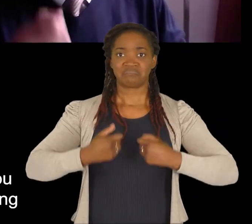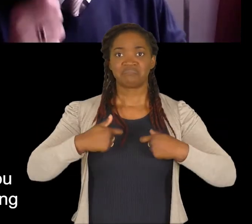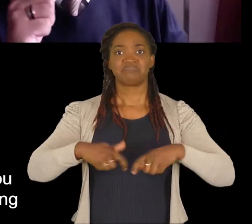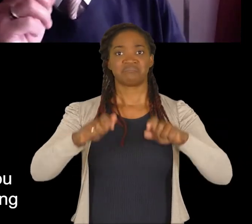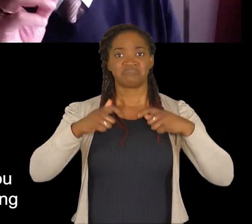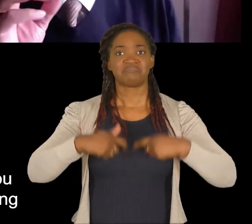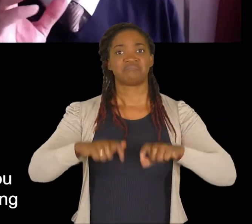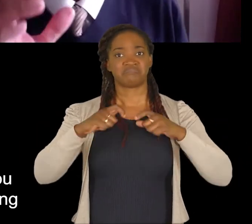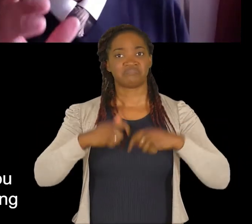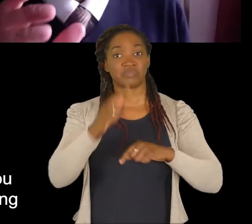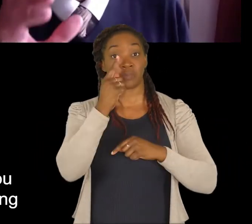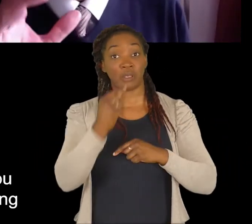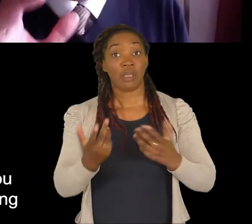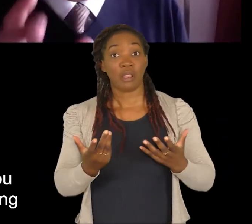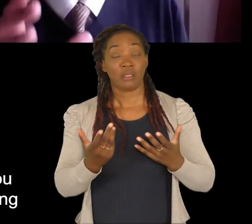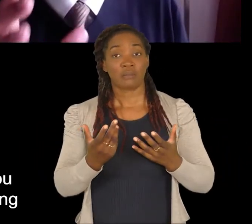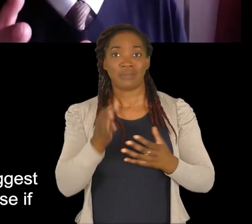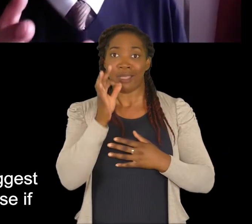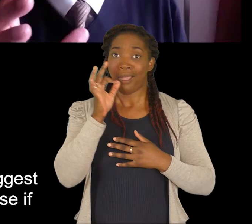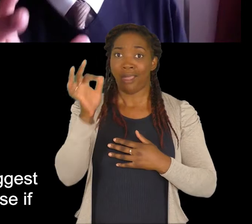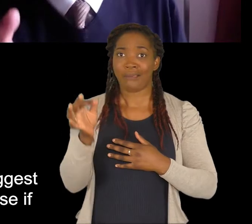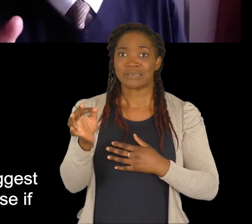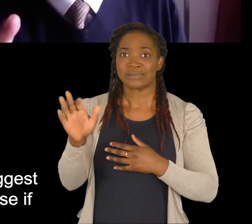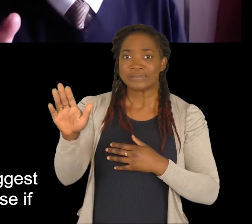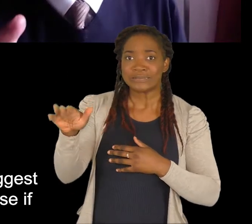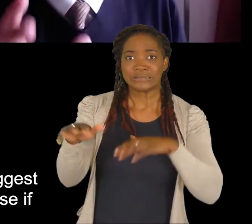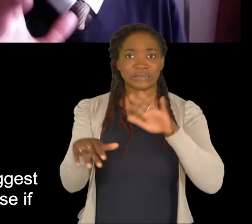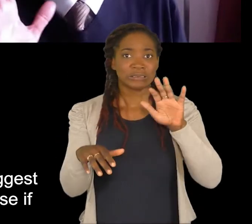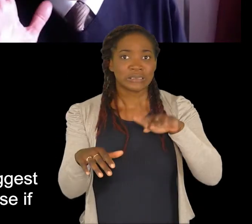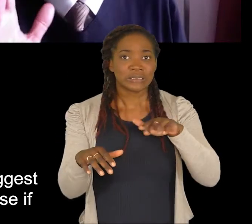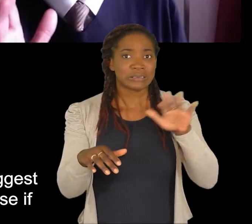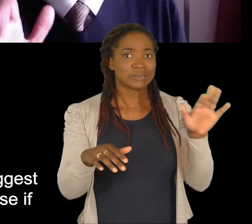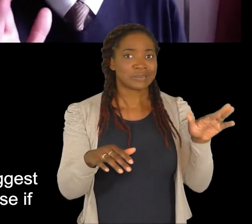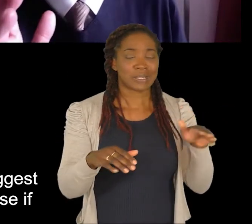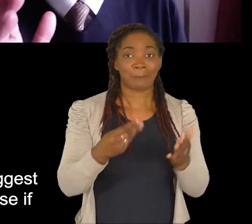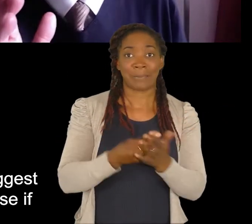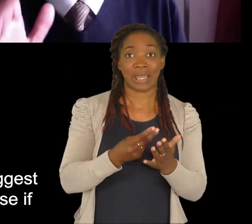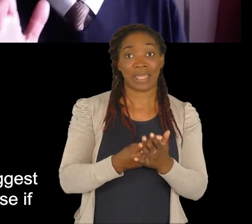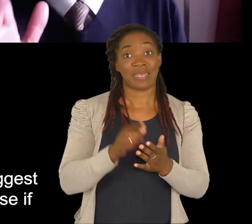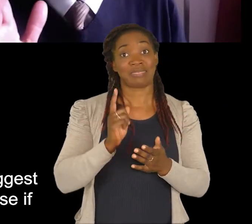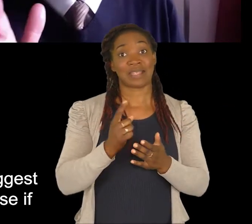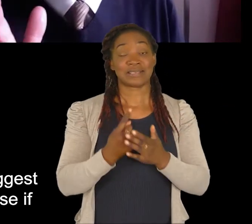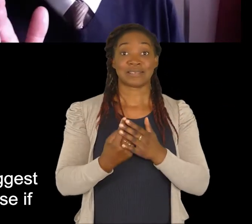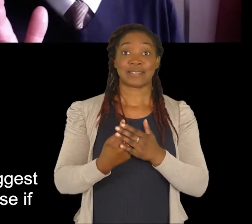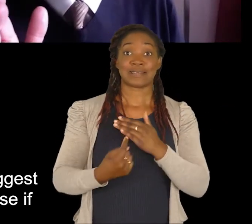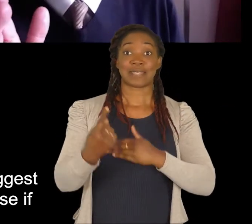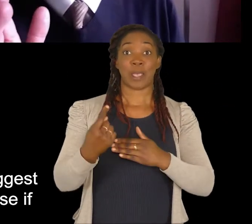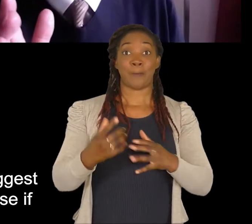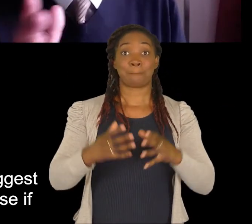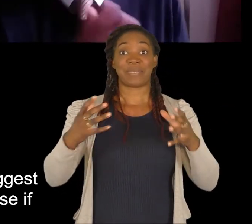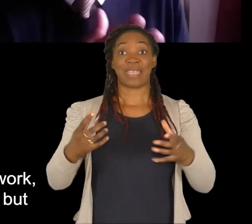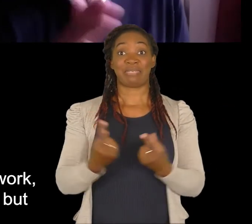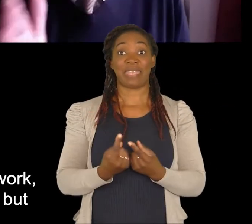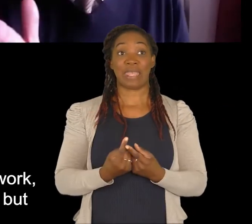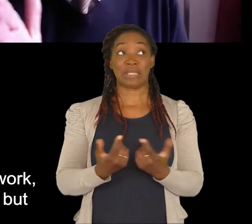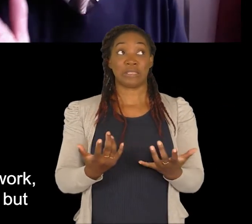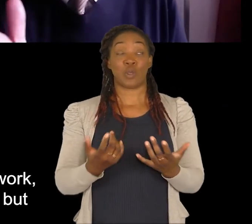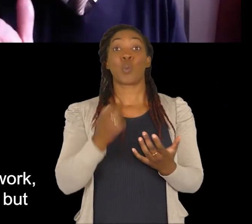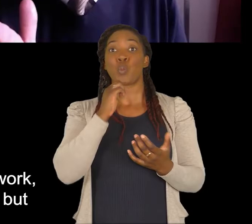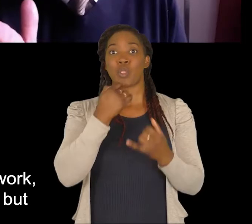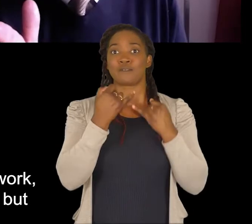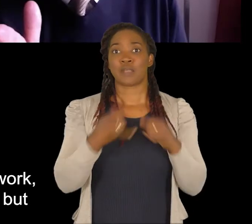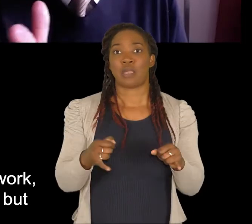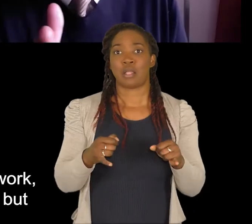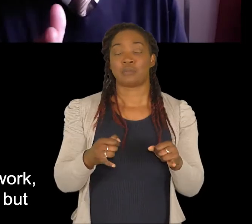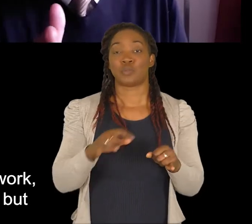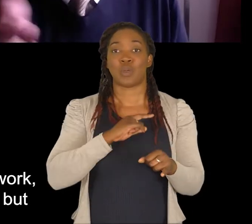right? And asking for money and raising money is the single biggest thing that's going to make your business fail, because if you don't succeed